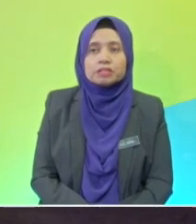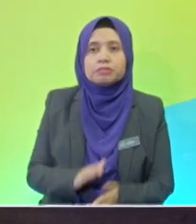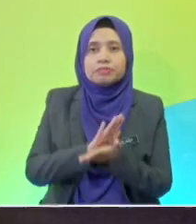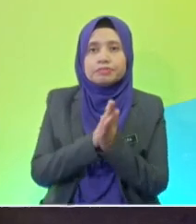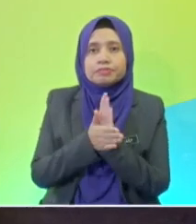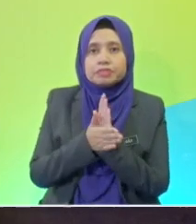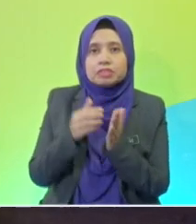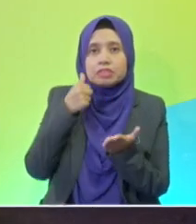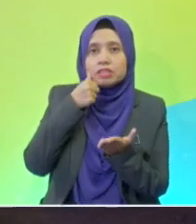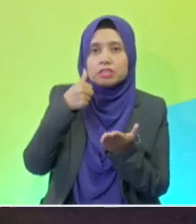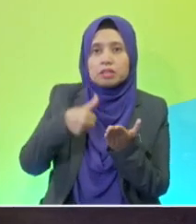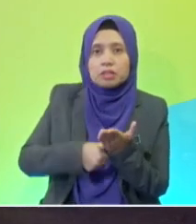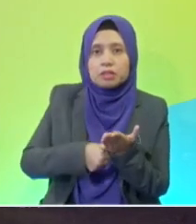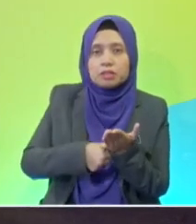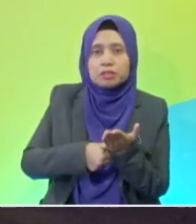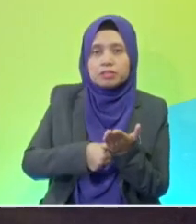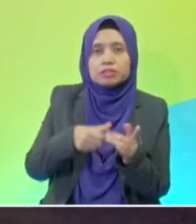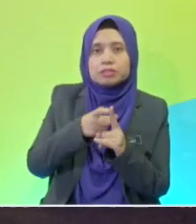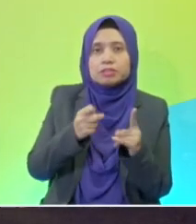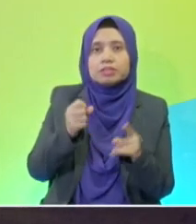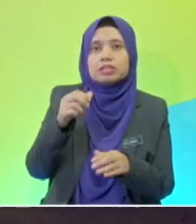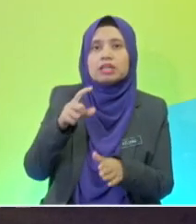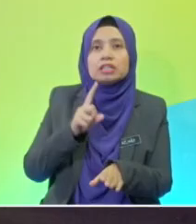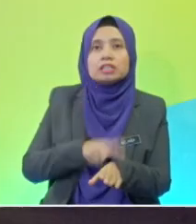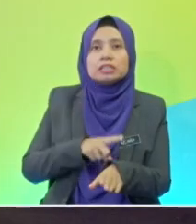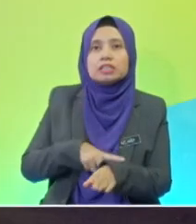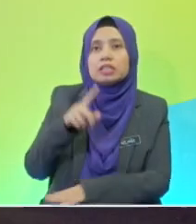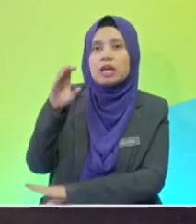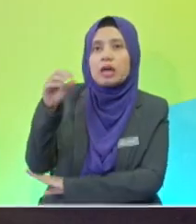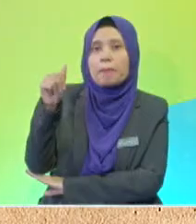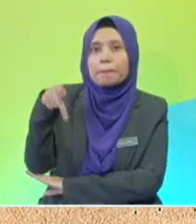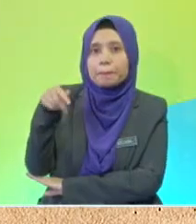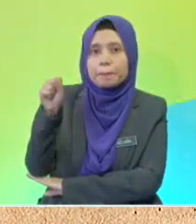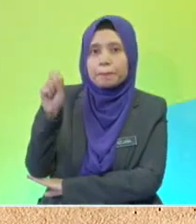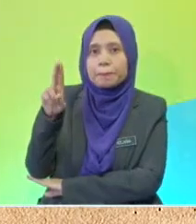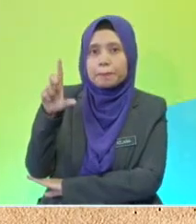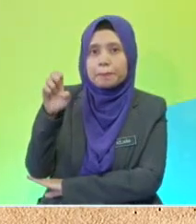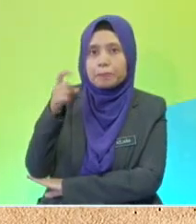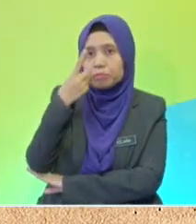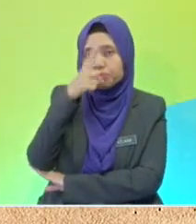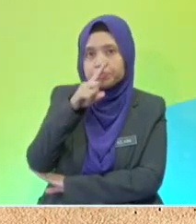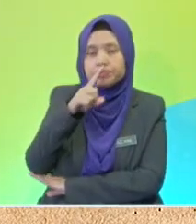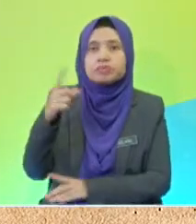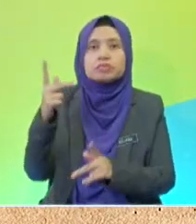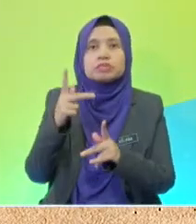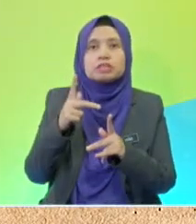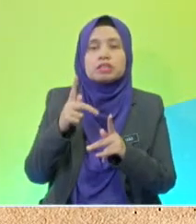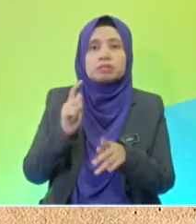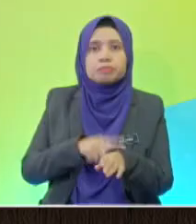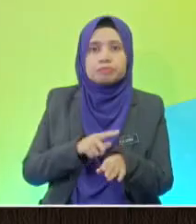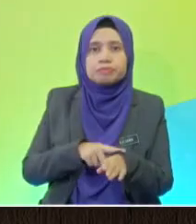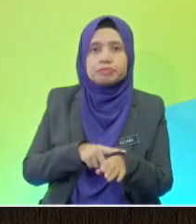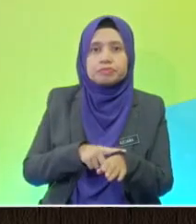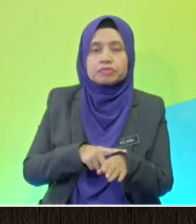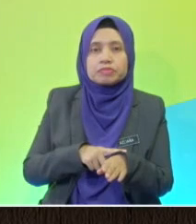we have received from the Yeah. time capsule from the past. Yes. So for this part, what we're going to do is that we